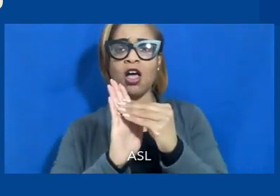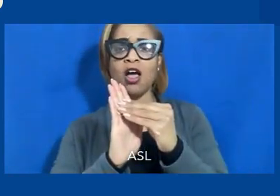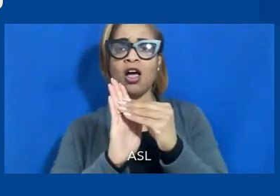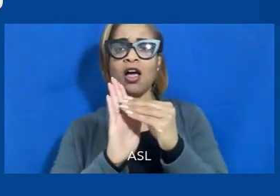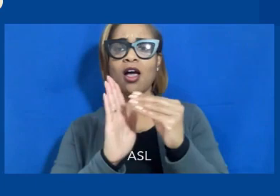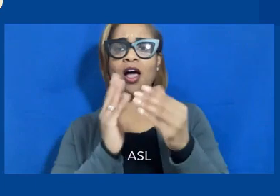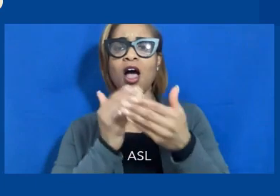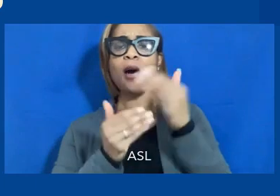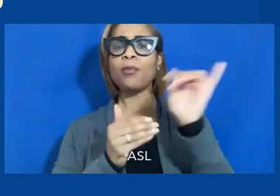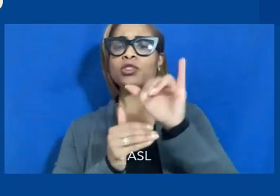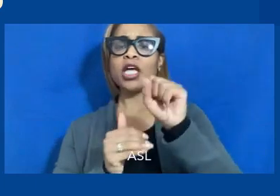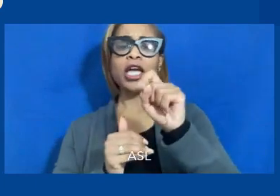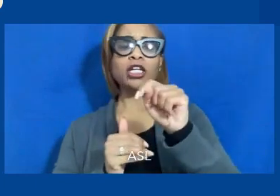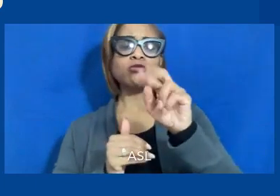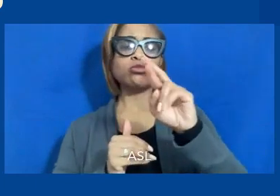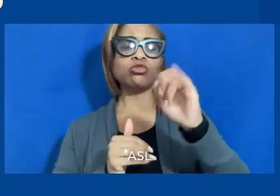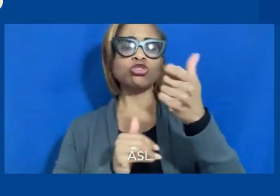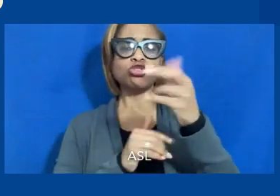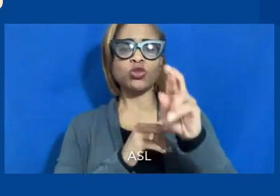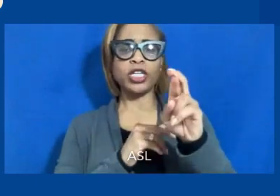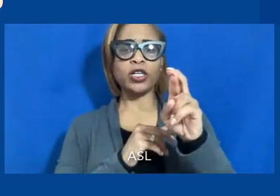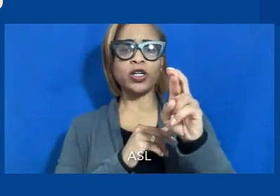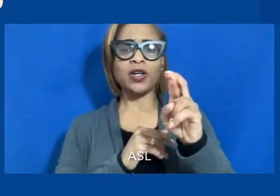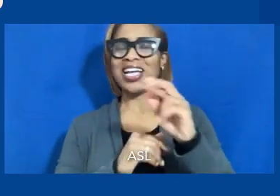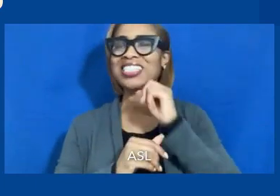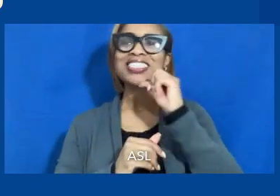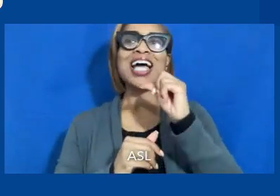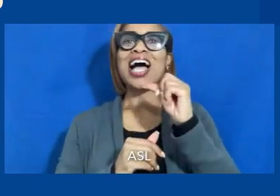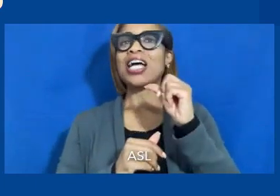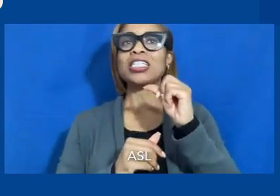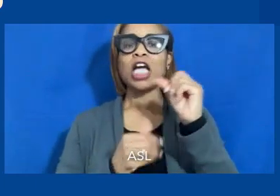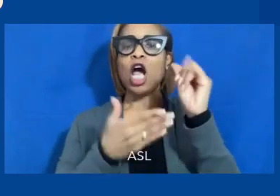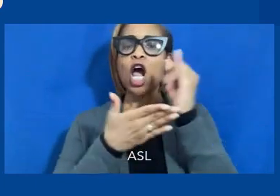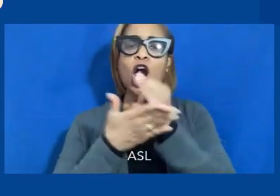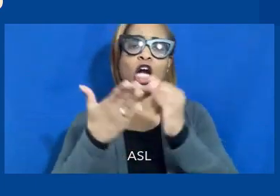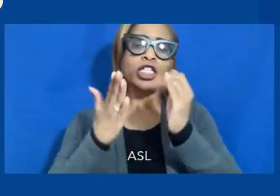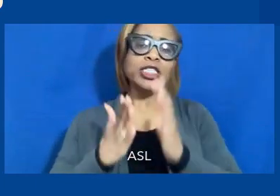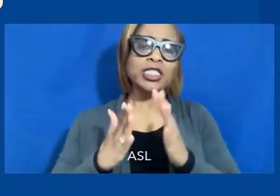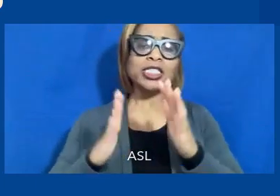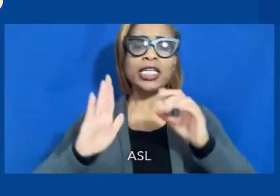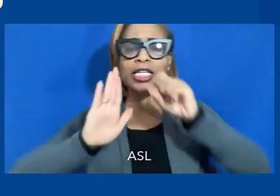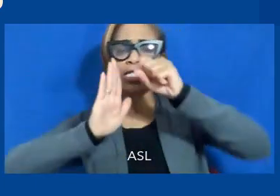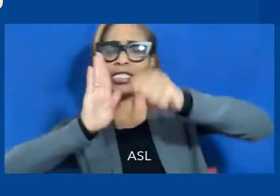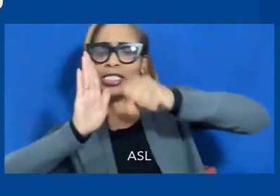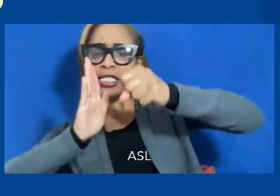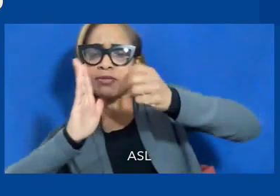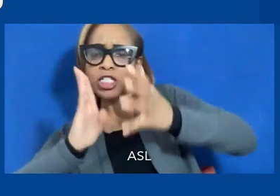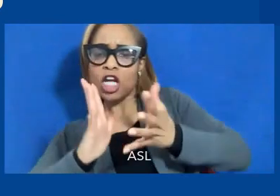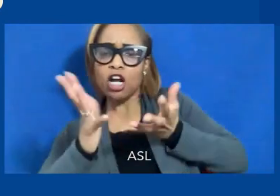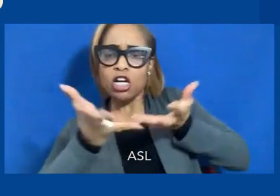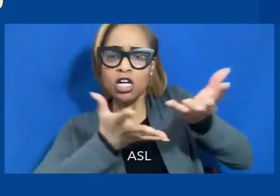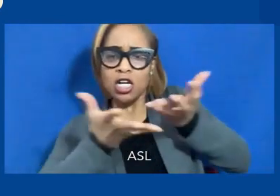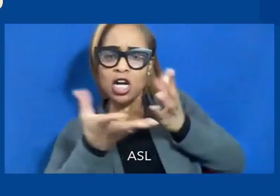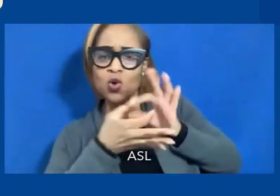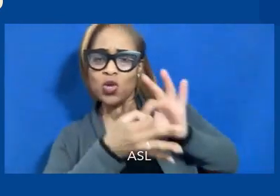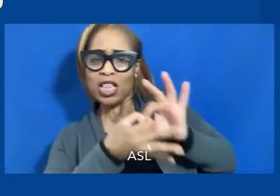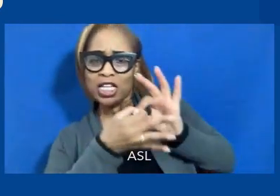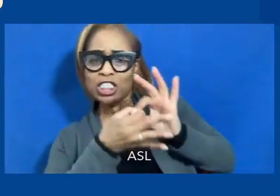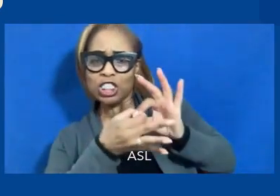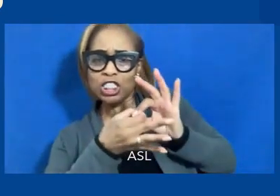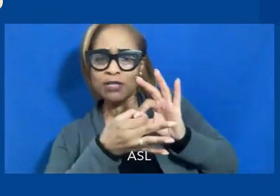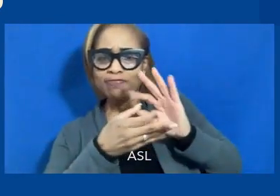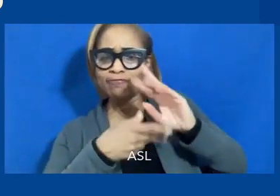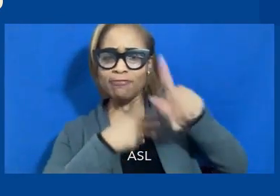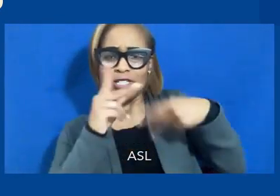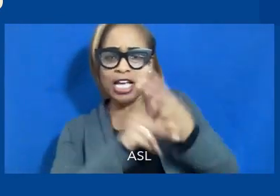It's not a artistic cinematographer relationship-based experience. You get